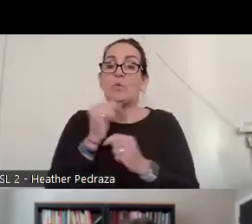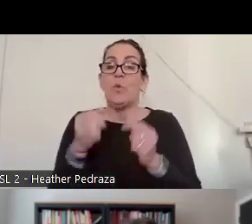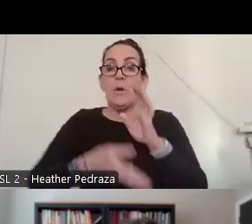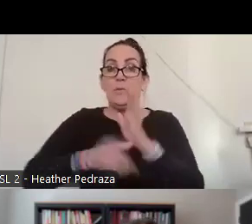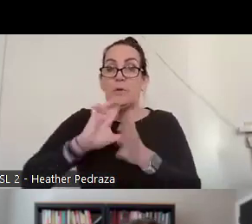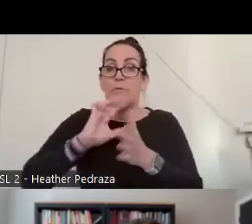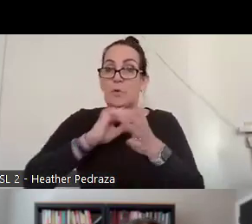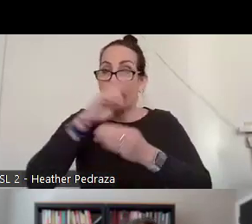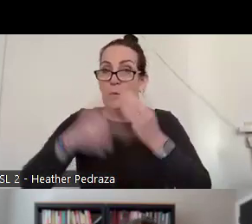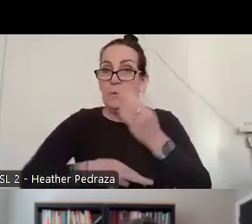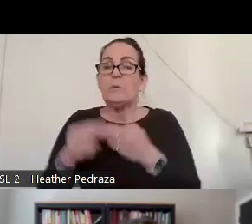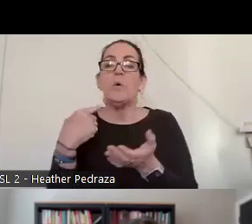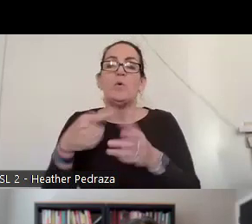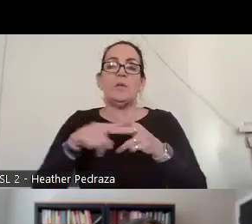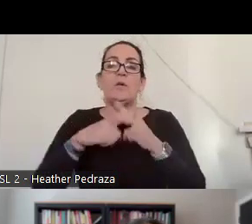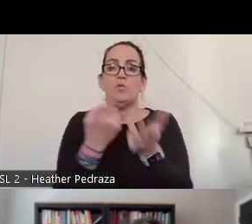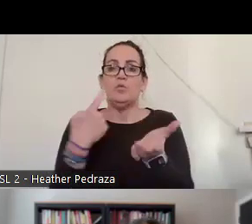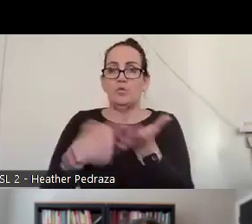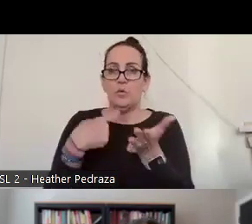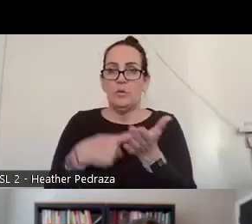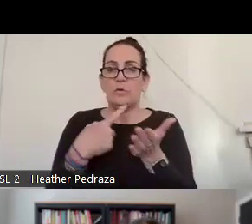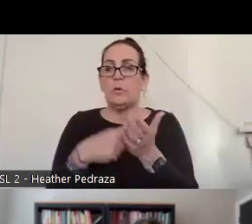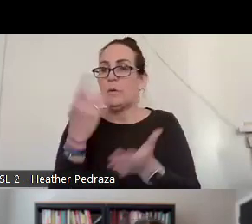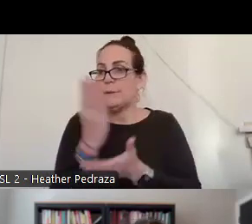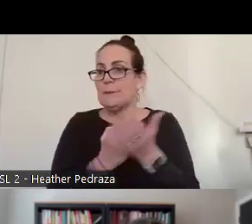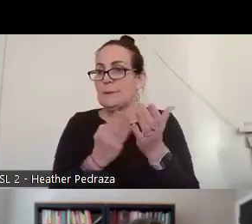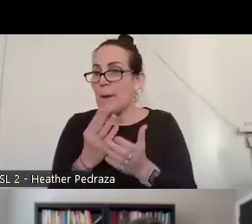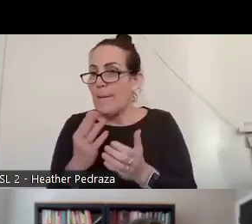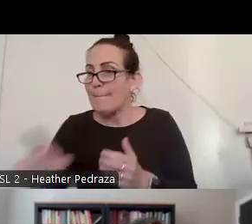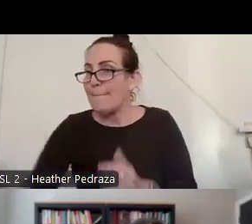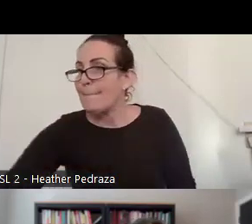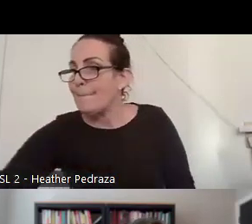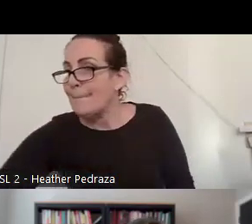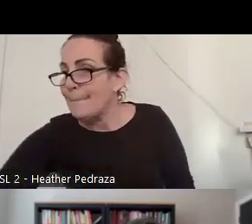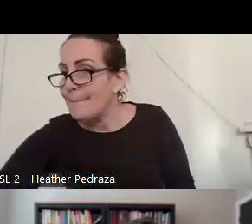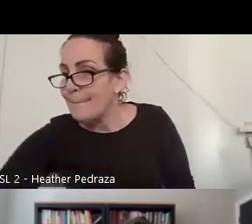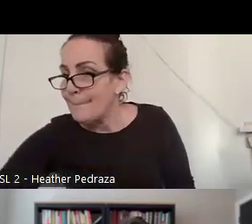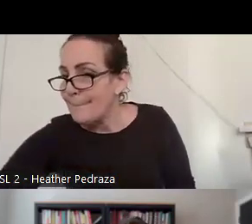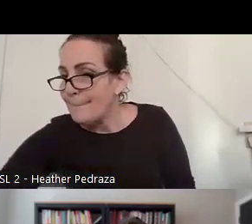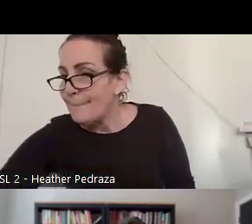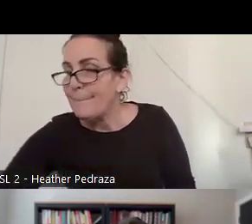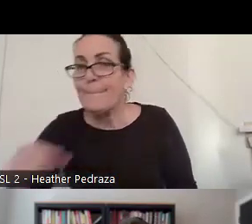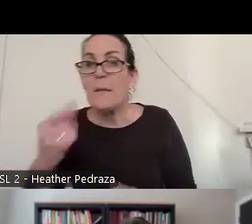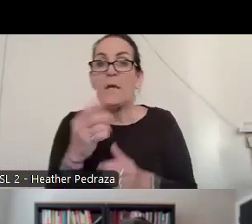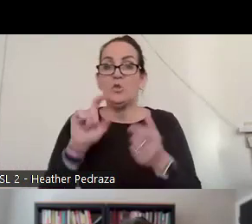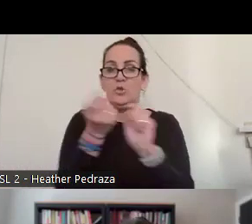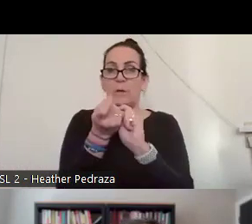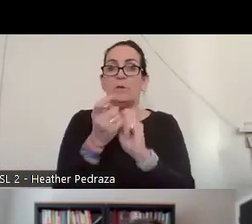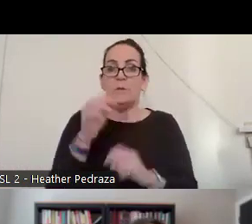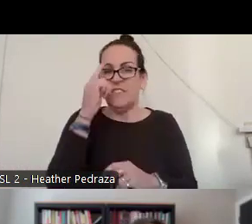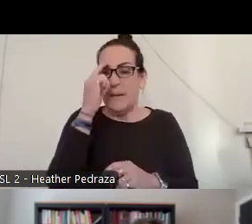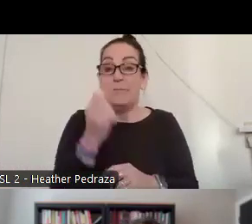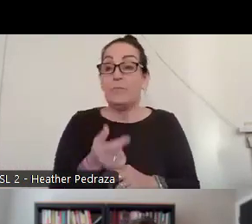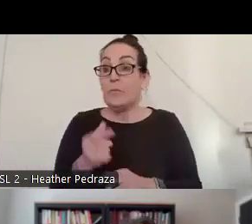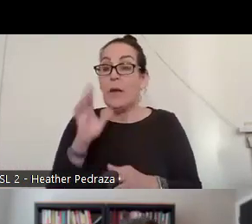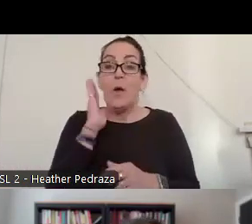potential changes. Again, because we are at midpoint, we want to focus a substantial part of this project on, changes